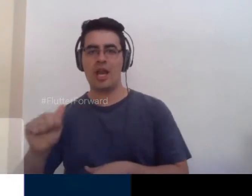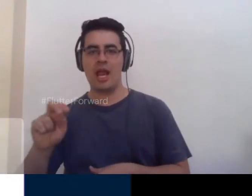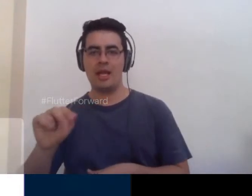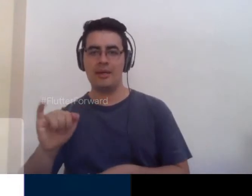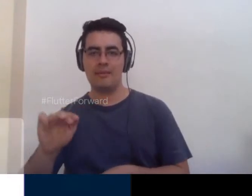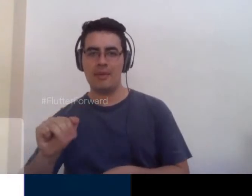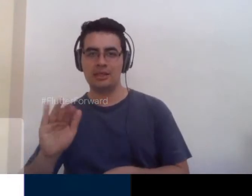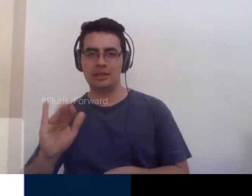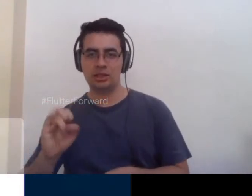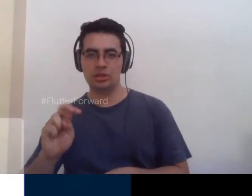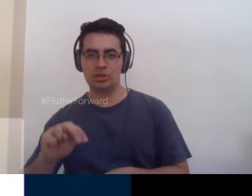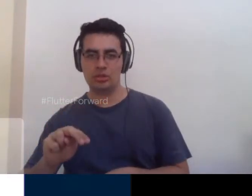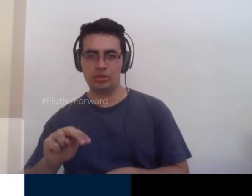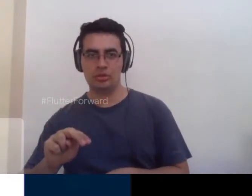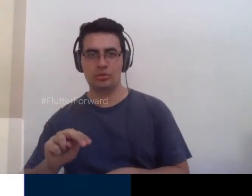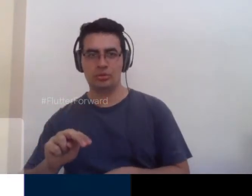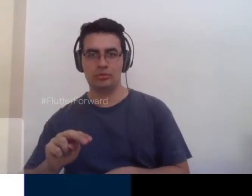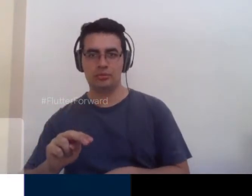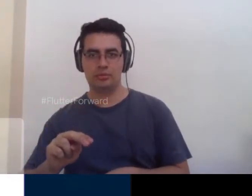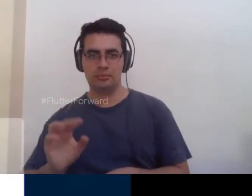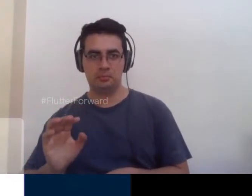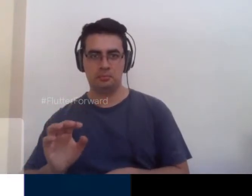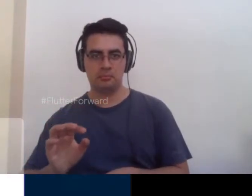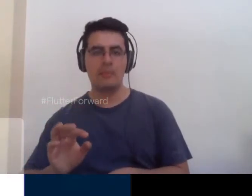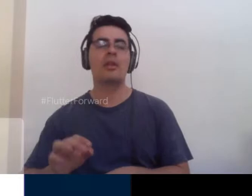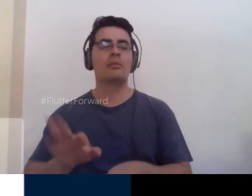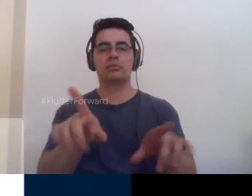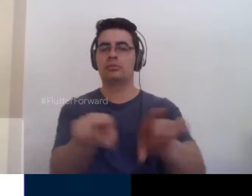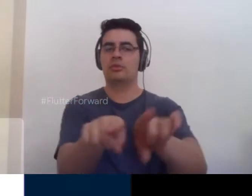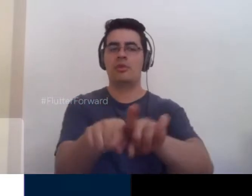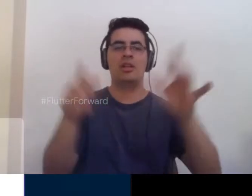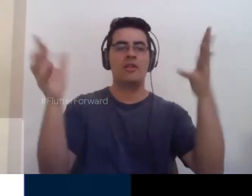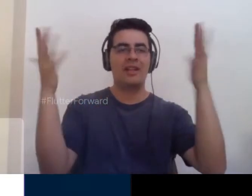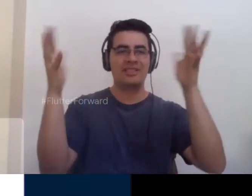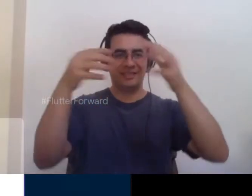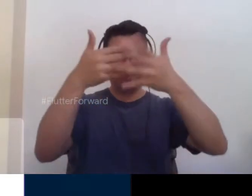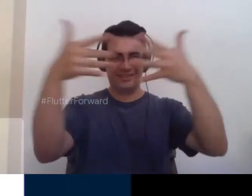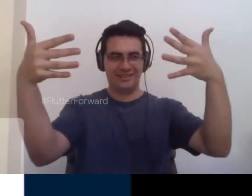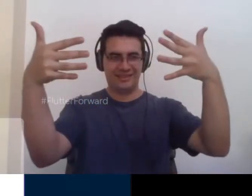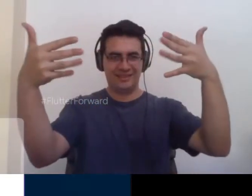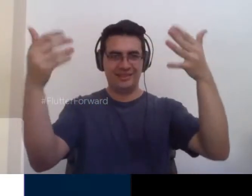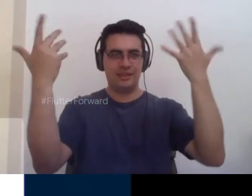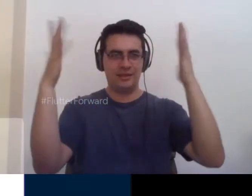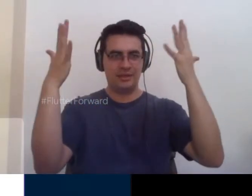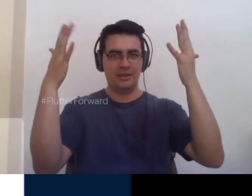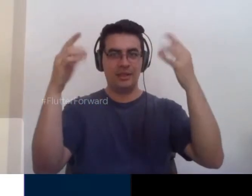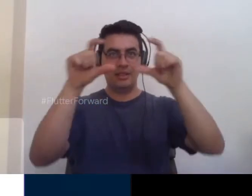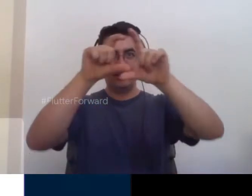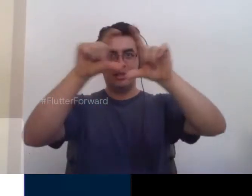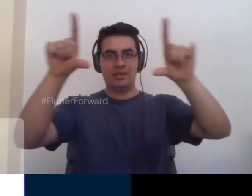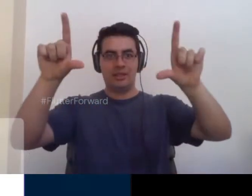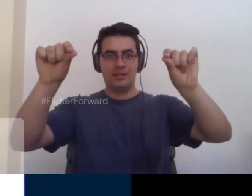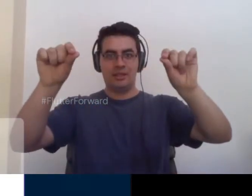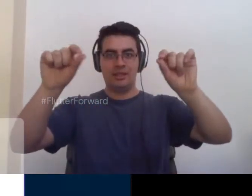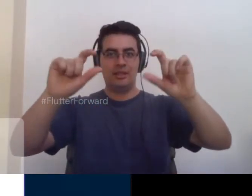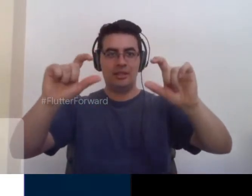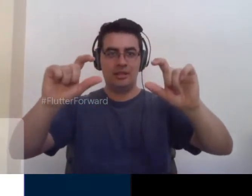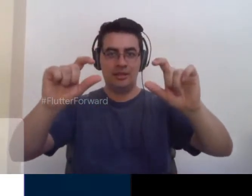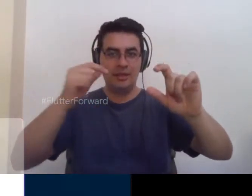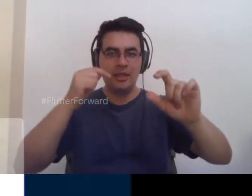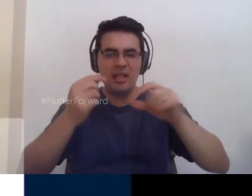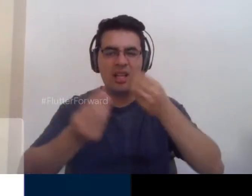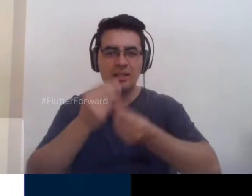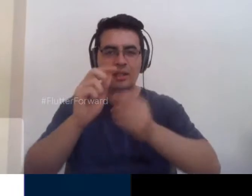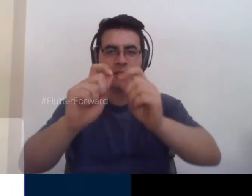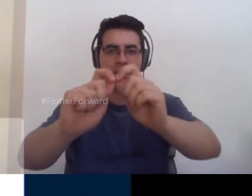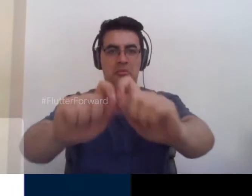apply this to the congratulations text on our end screen. We'll make the text animate up in size and get darker in color